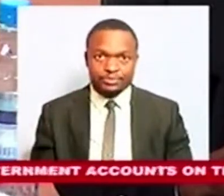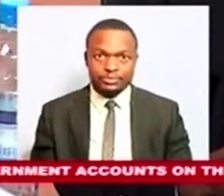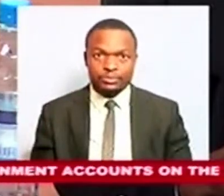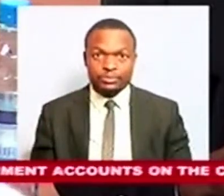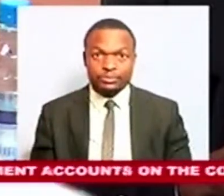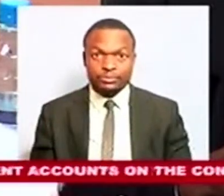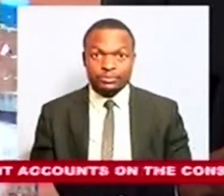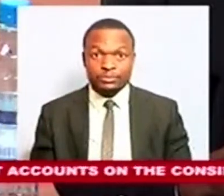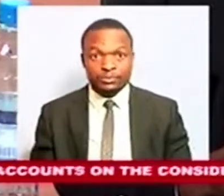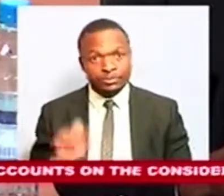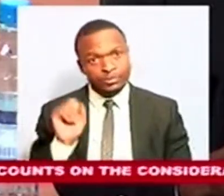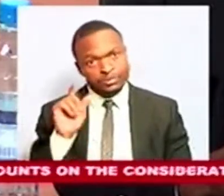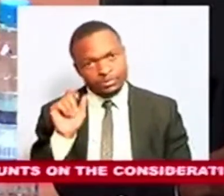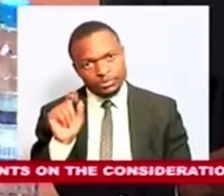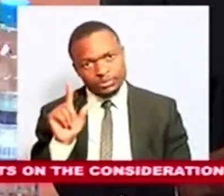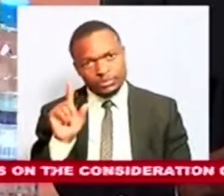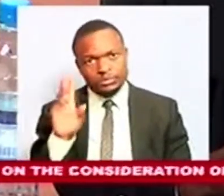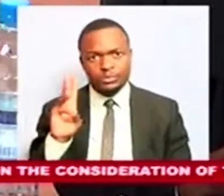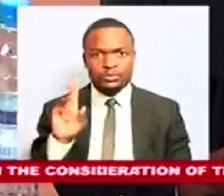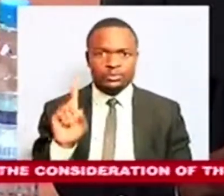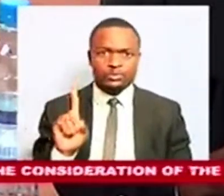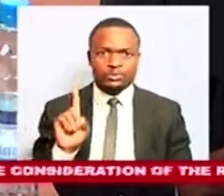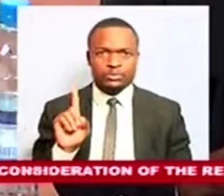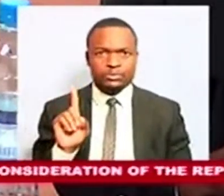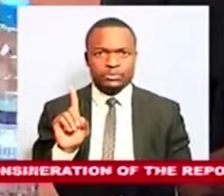Is that 11 or 61?